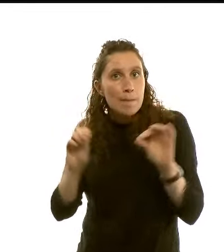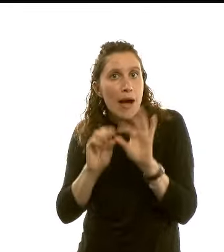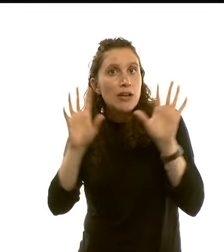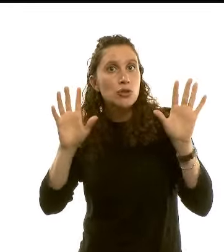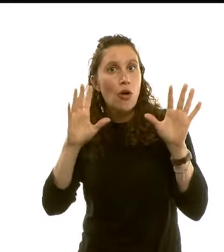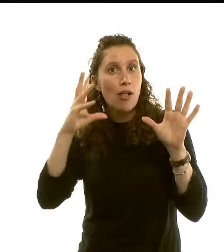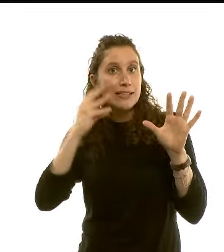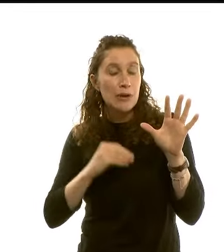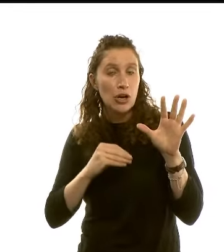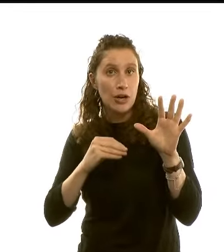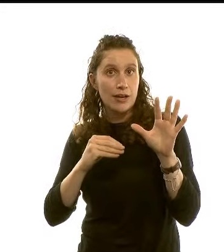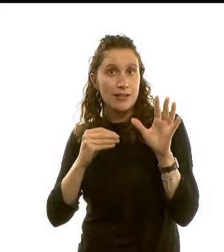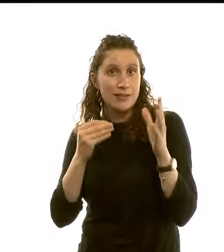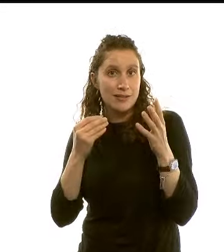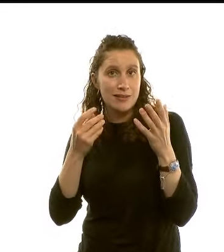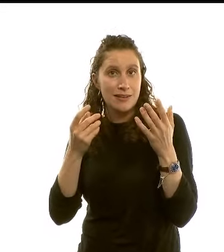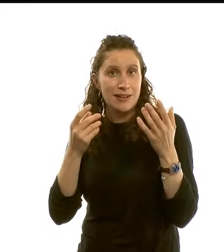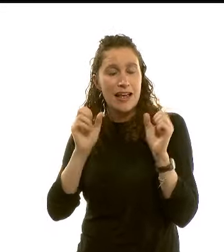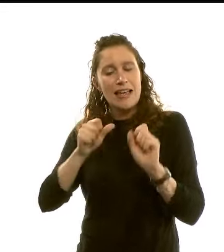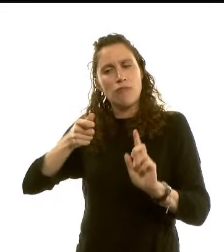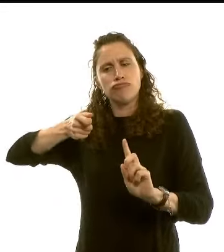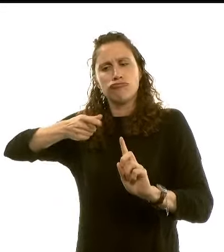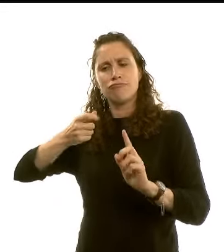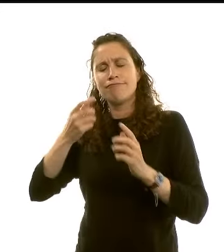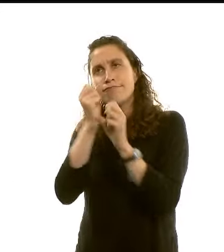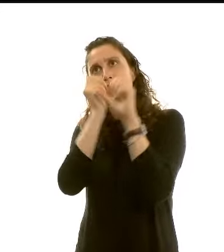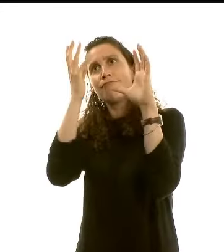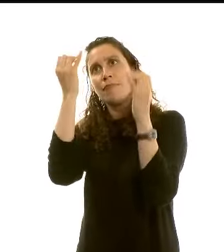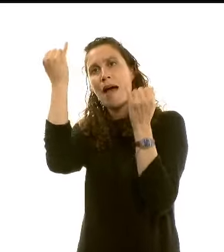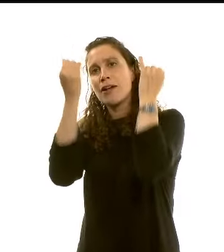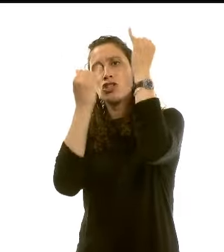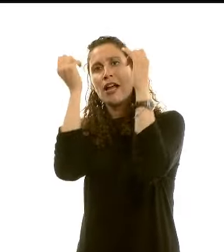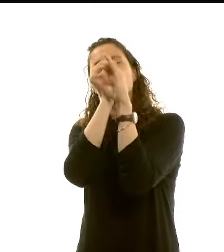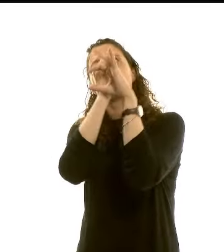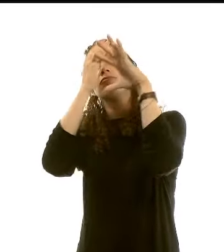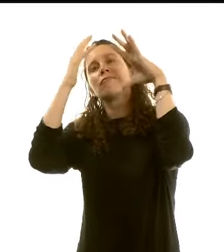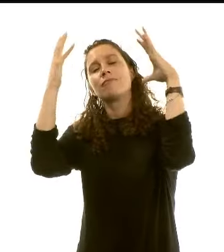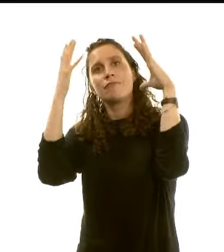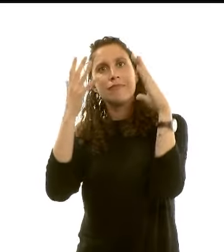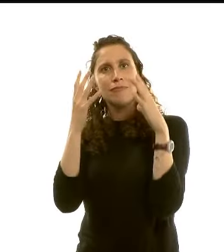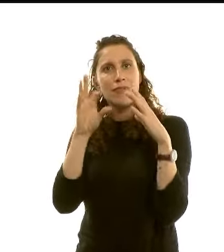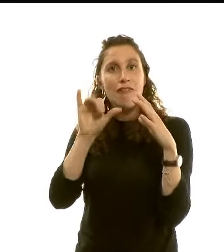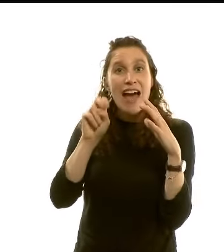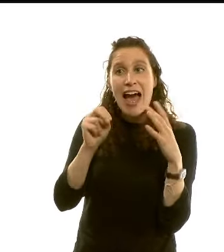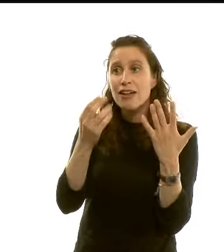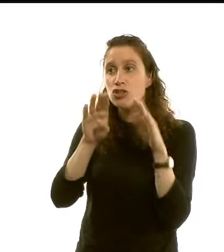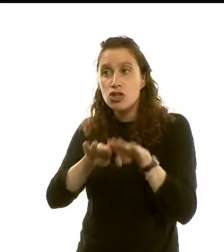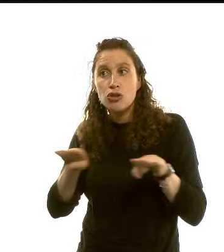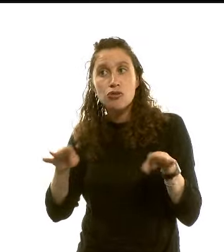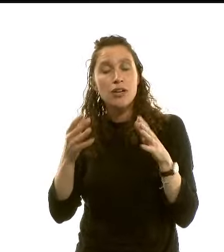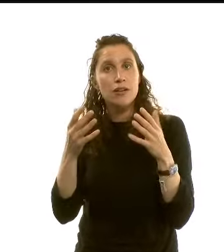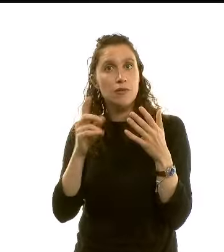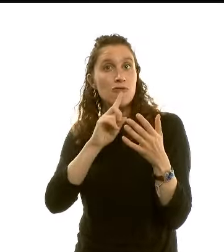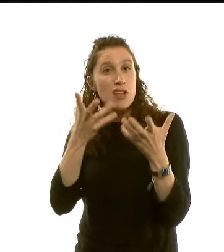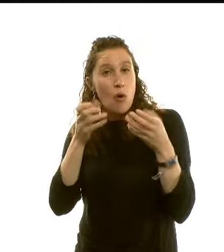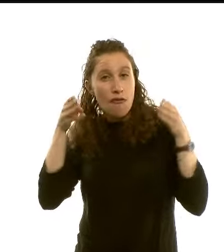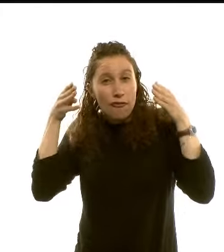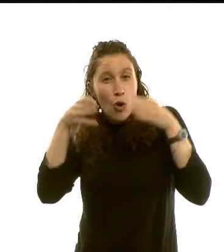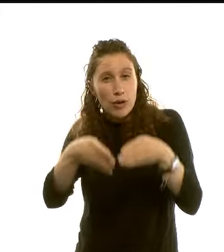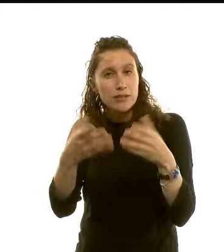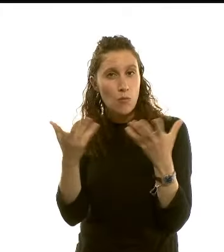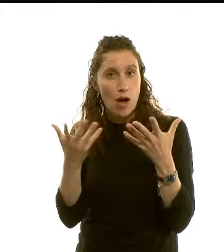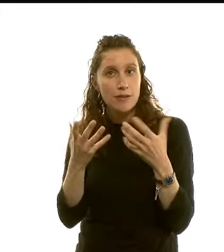out-of-this-world experience that can really trigger the imagination of fans and children alike. What we really wanted to focus on, the